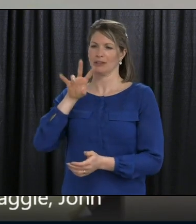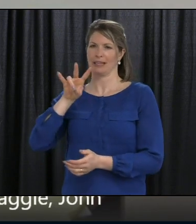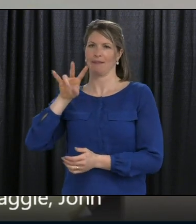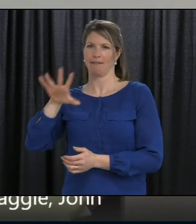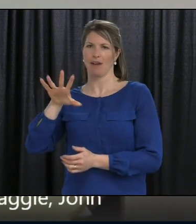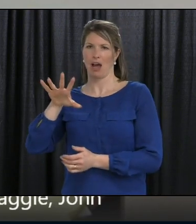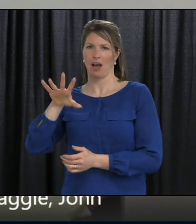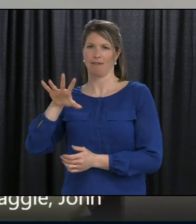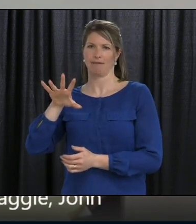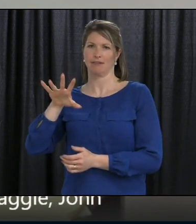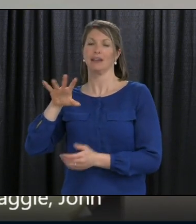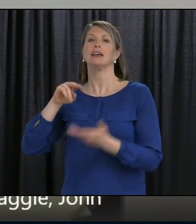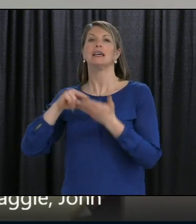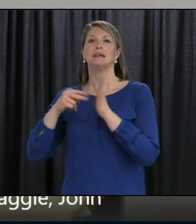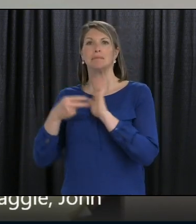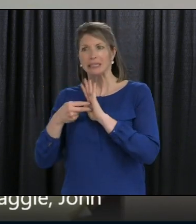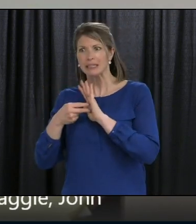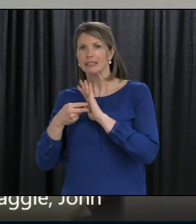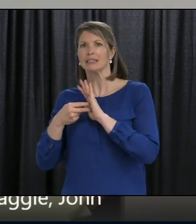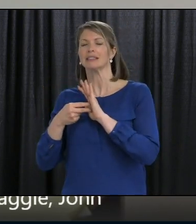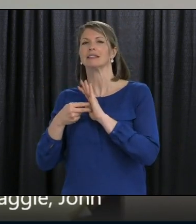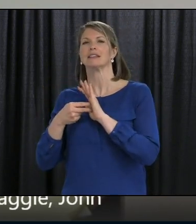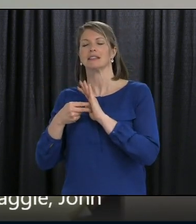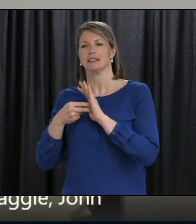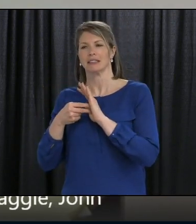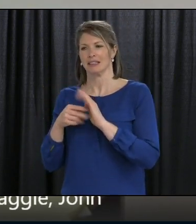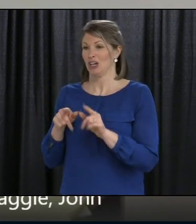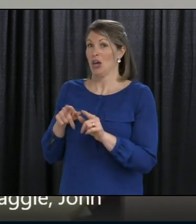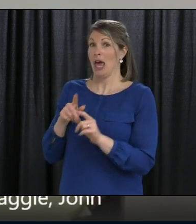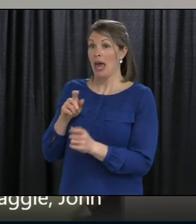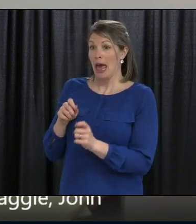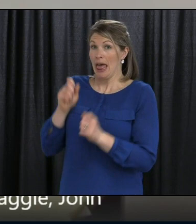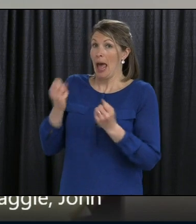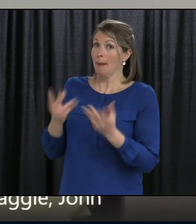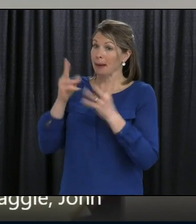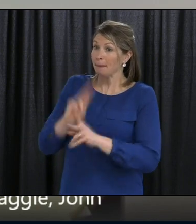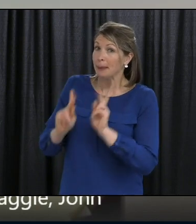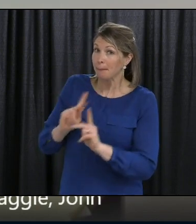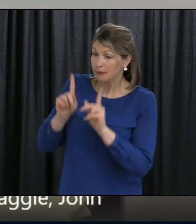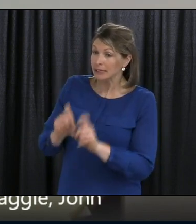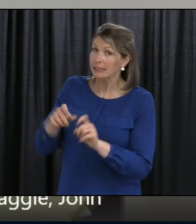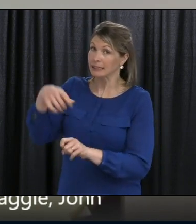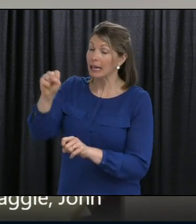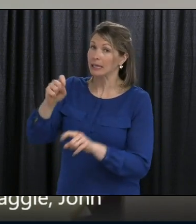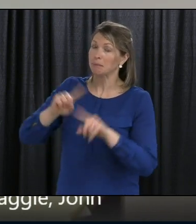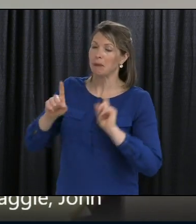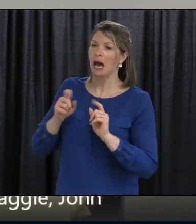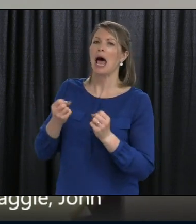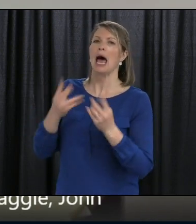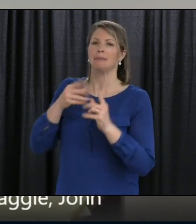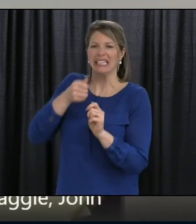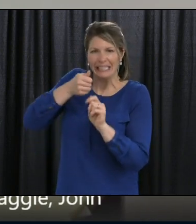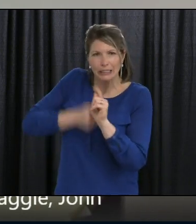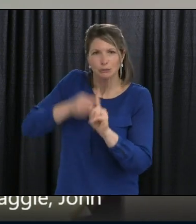10,275. That underestimates the number of tests actually performed by about